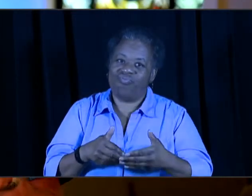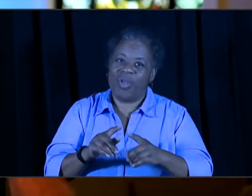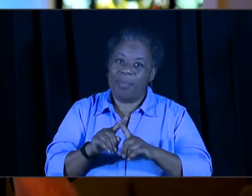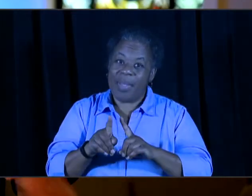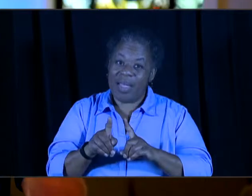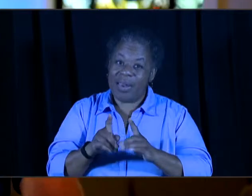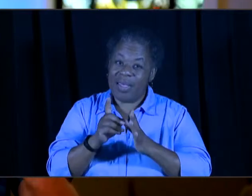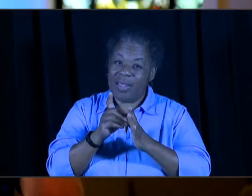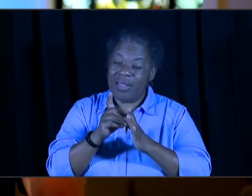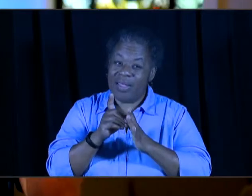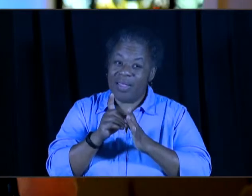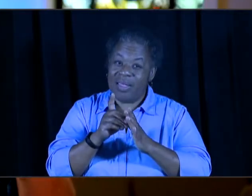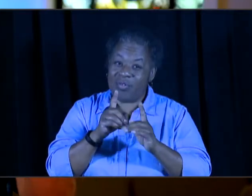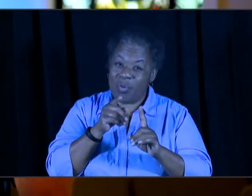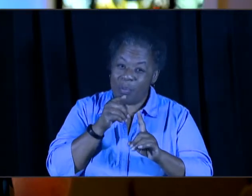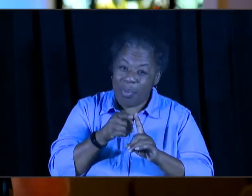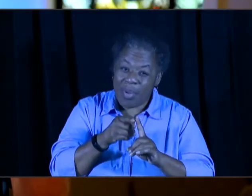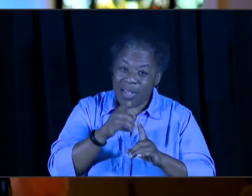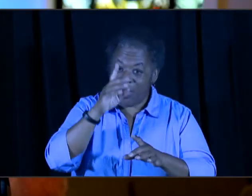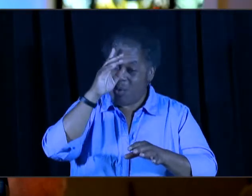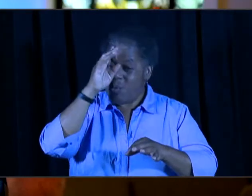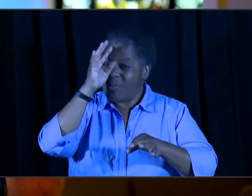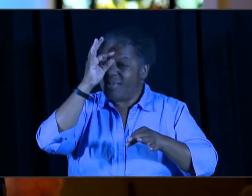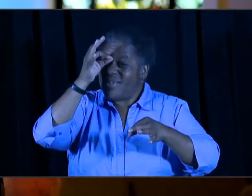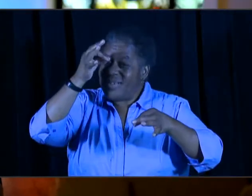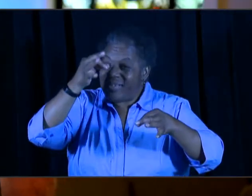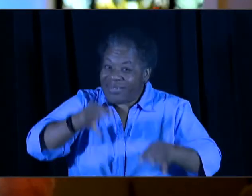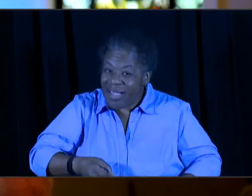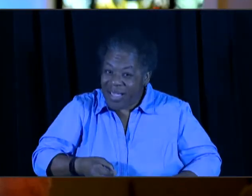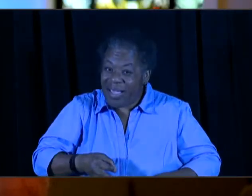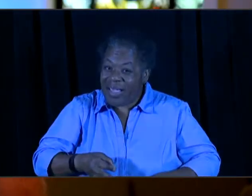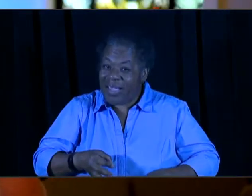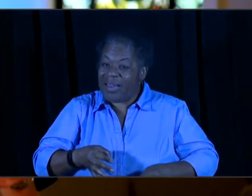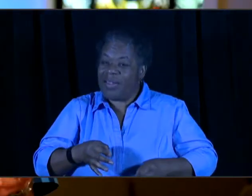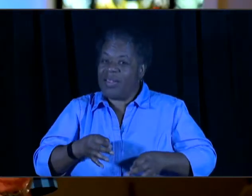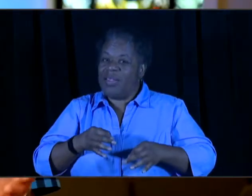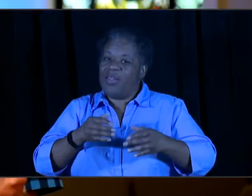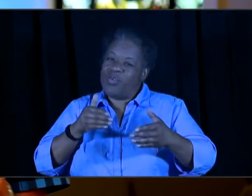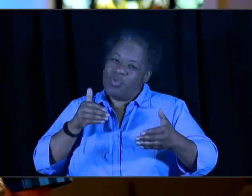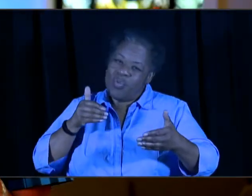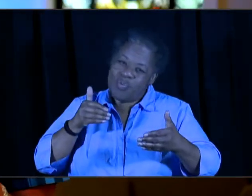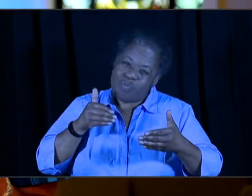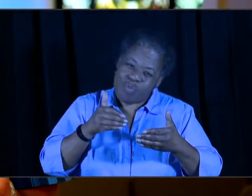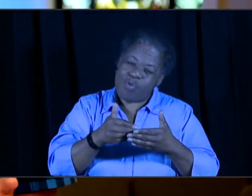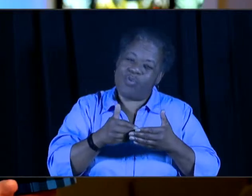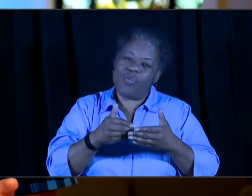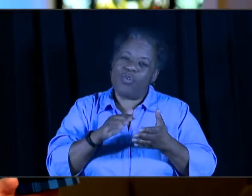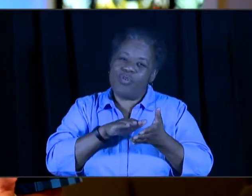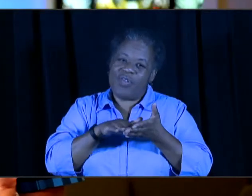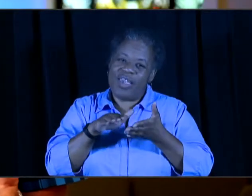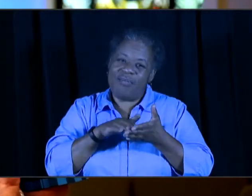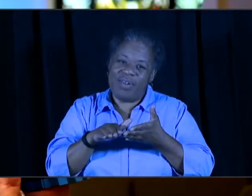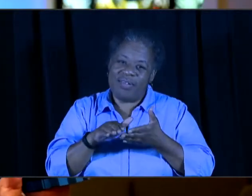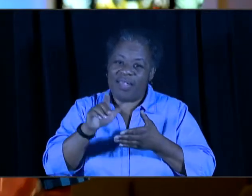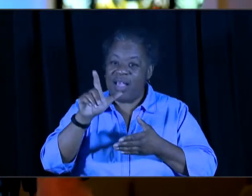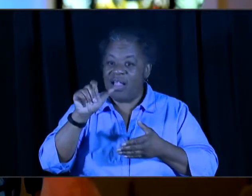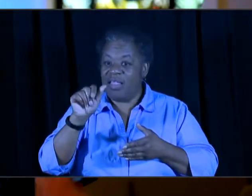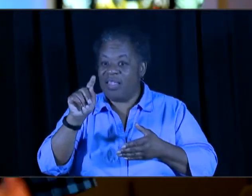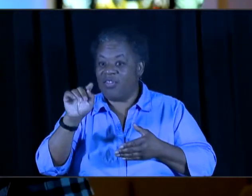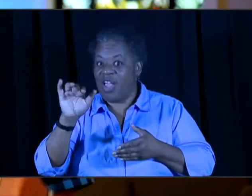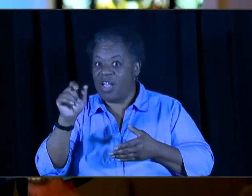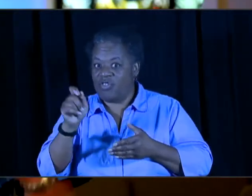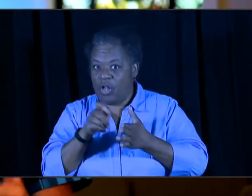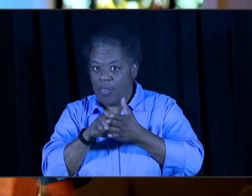decide to begin moving toward forgiveness. Latasha Morrison describes it this way, as